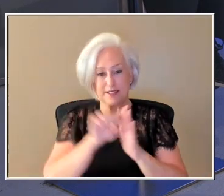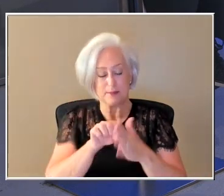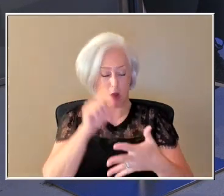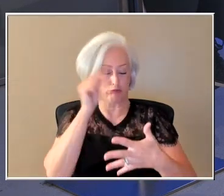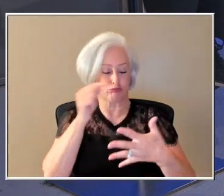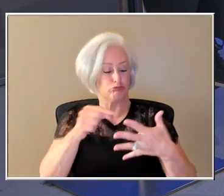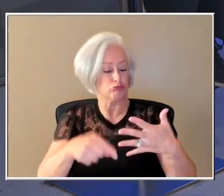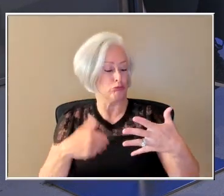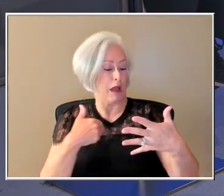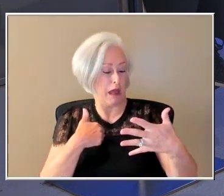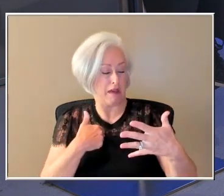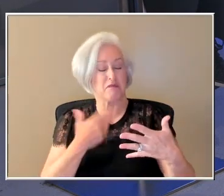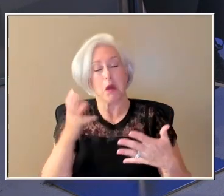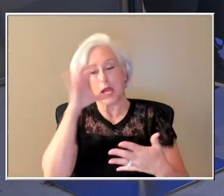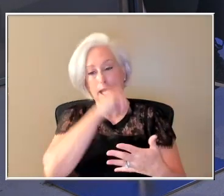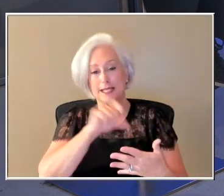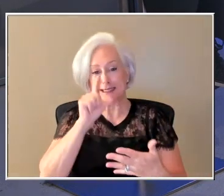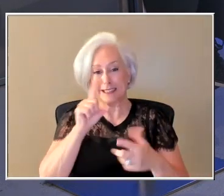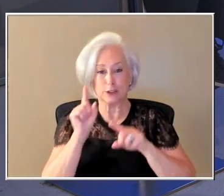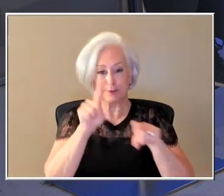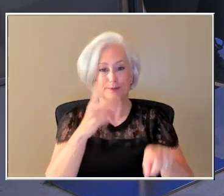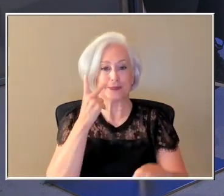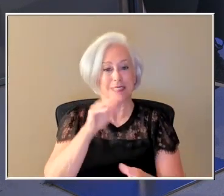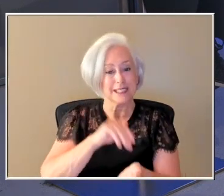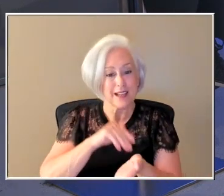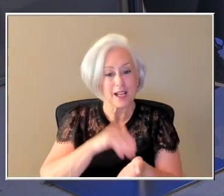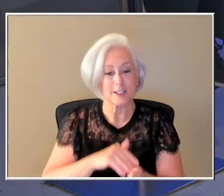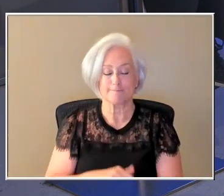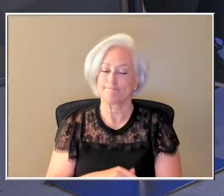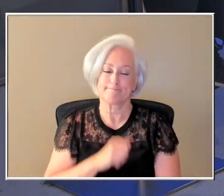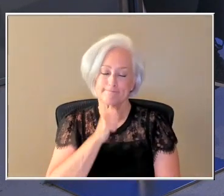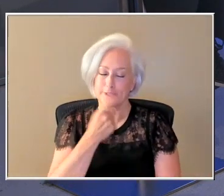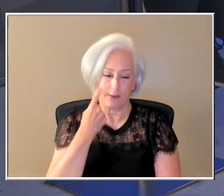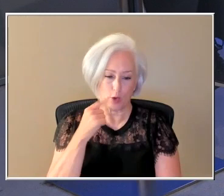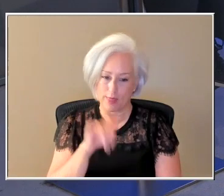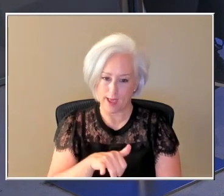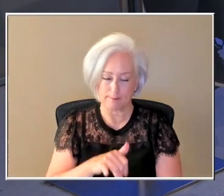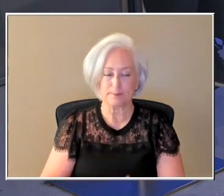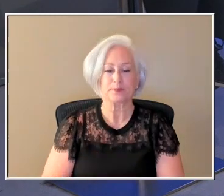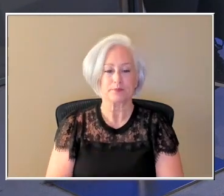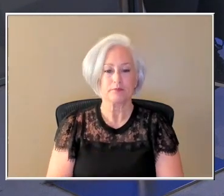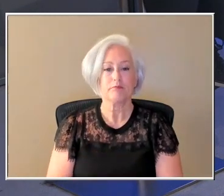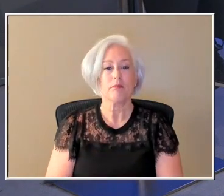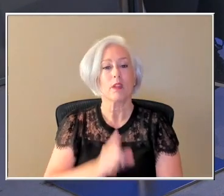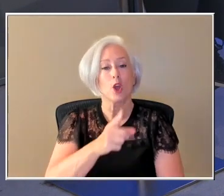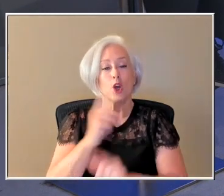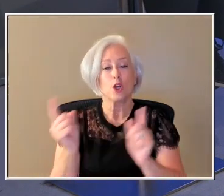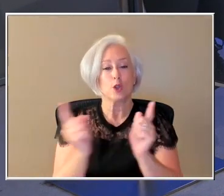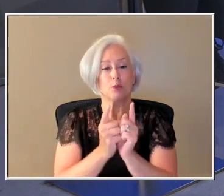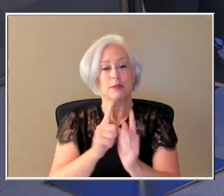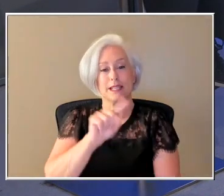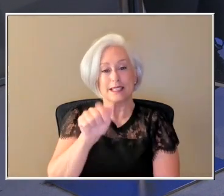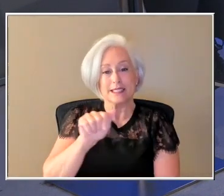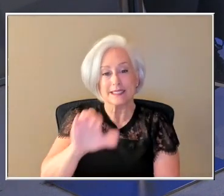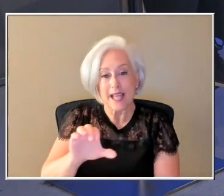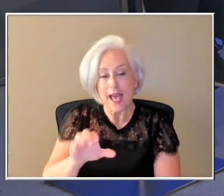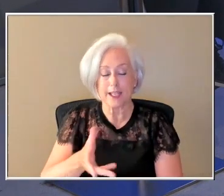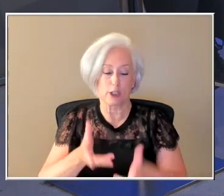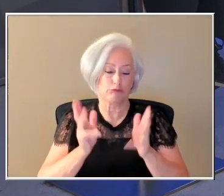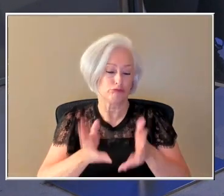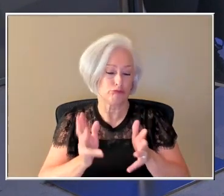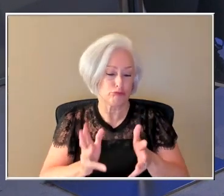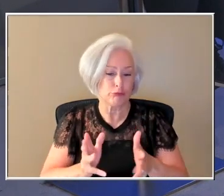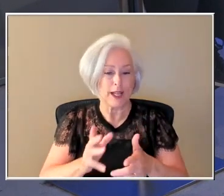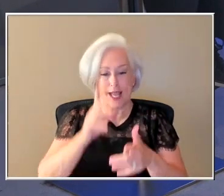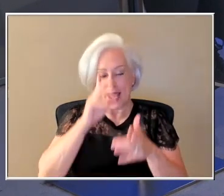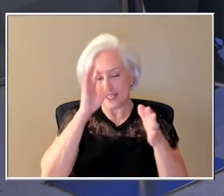And in this case, not the case. Exactly. So what was it like when you met Zac? You have this conversation, and then you got to put together some type of